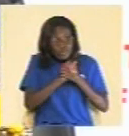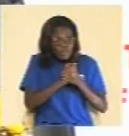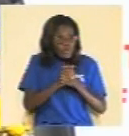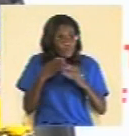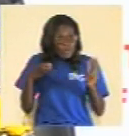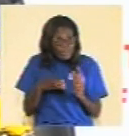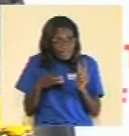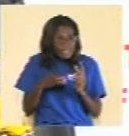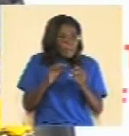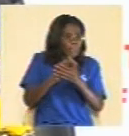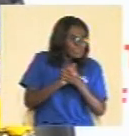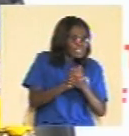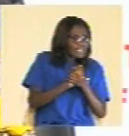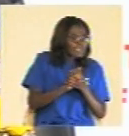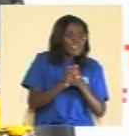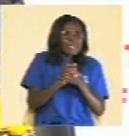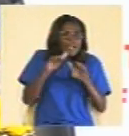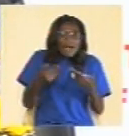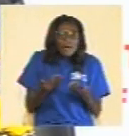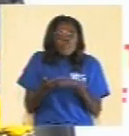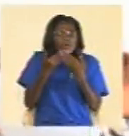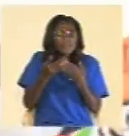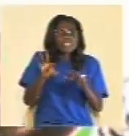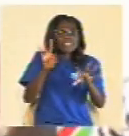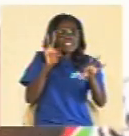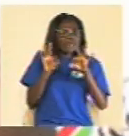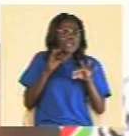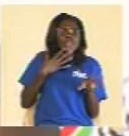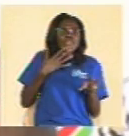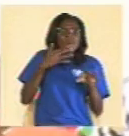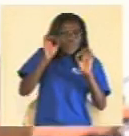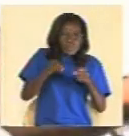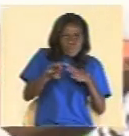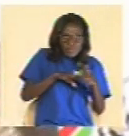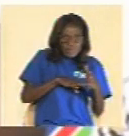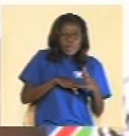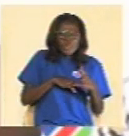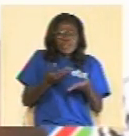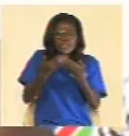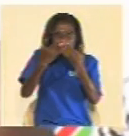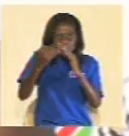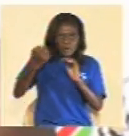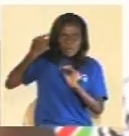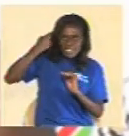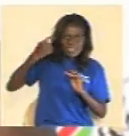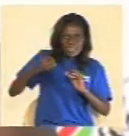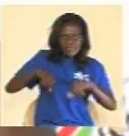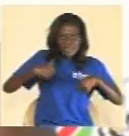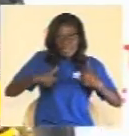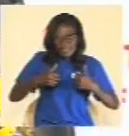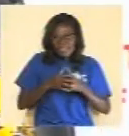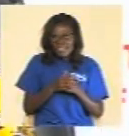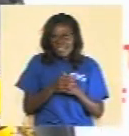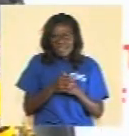from the other partners, stakeholders? How would you want them to come in and assist the Ministry of Health to eliminate leprosy?